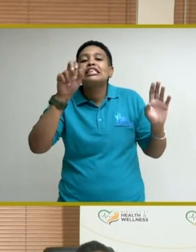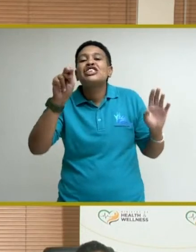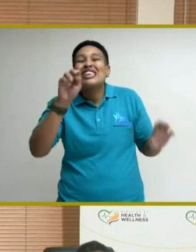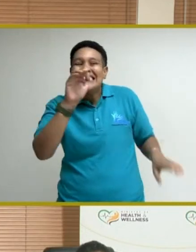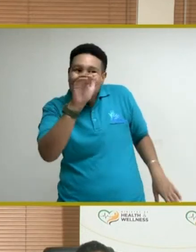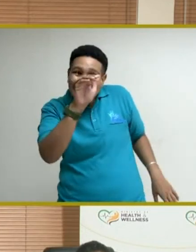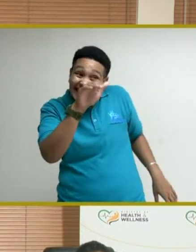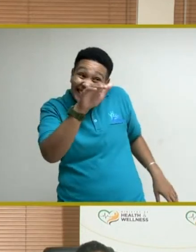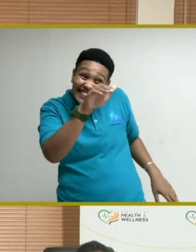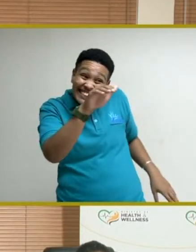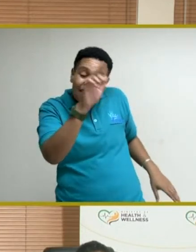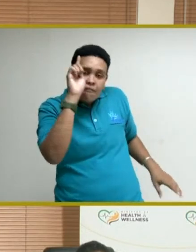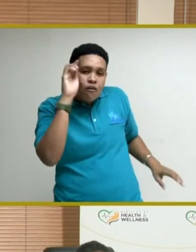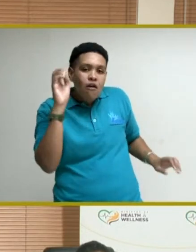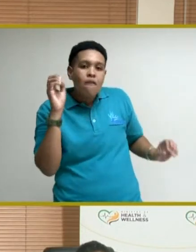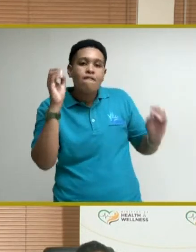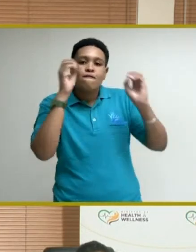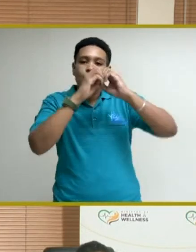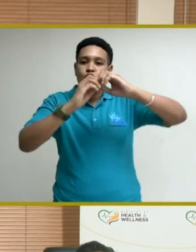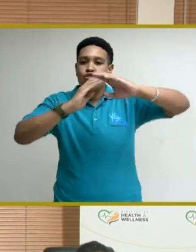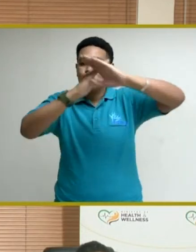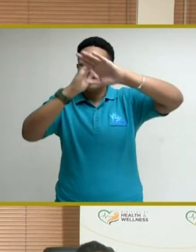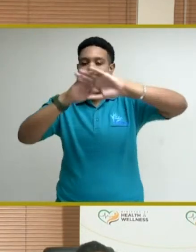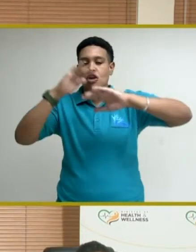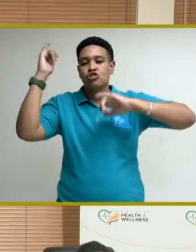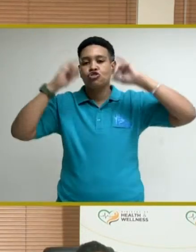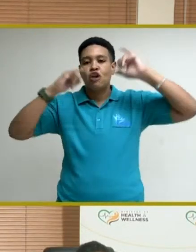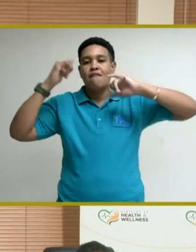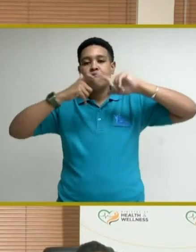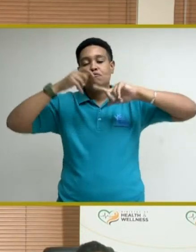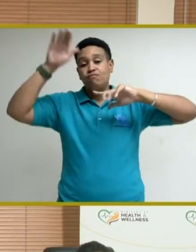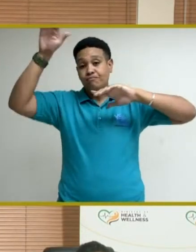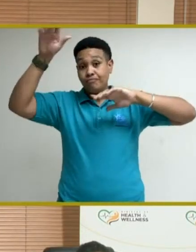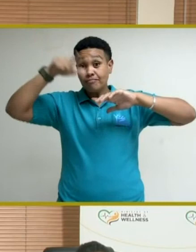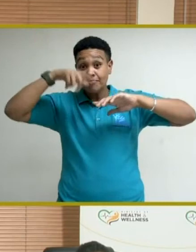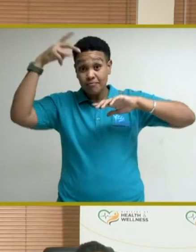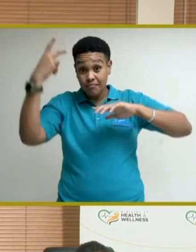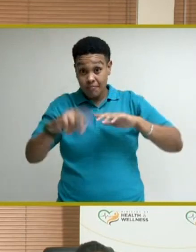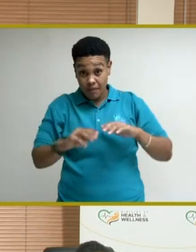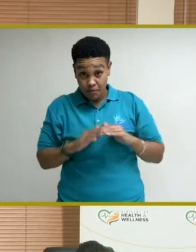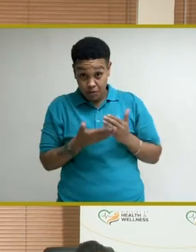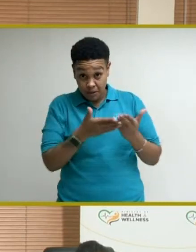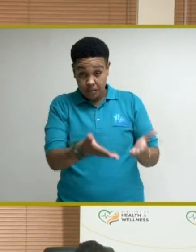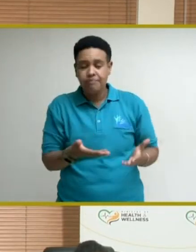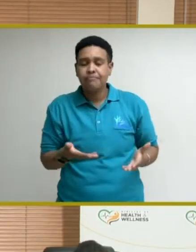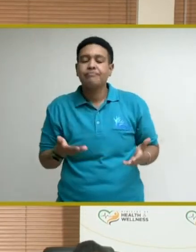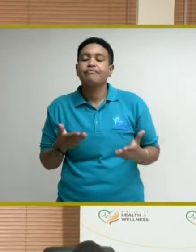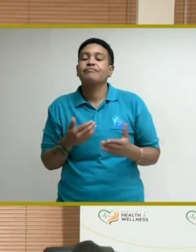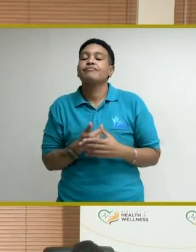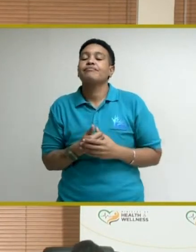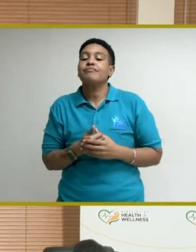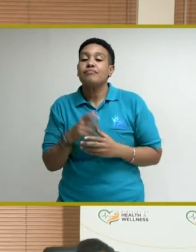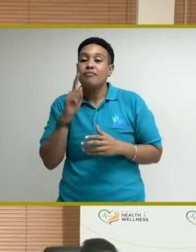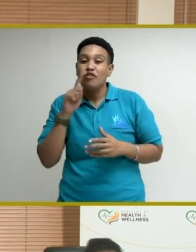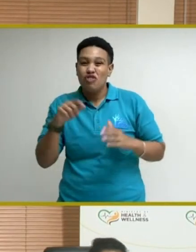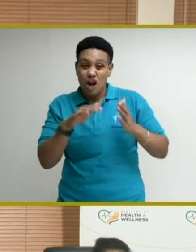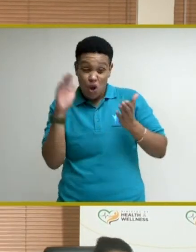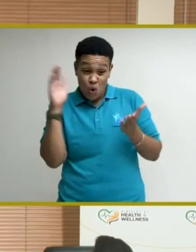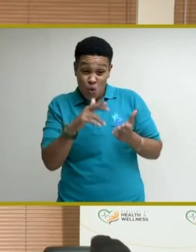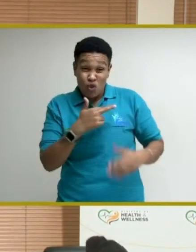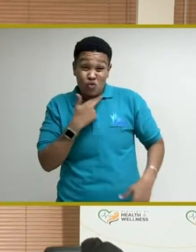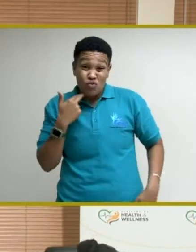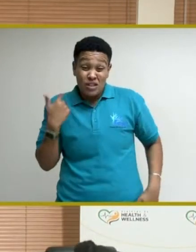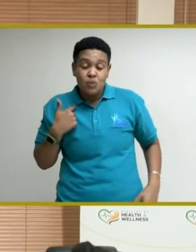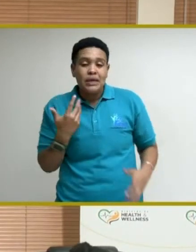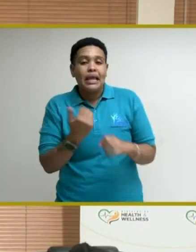further restrictions on travel from overseas to come to Jamaica, and thereby lower that risk that we